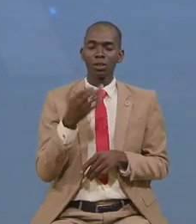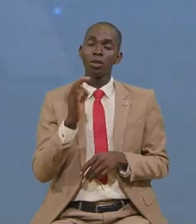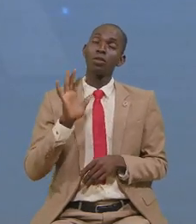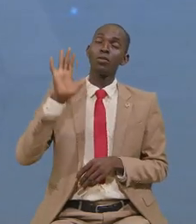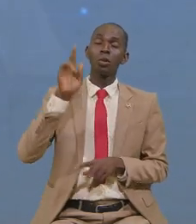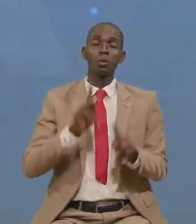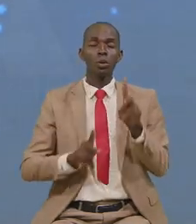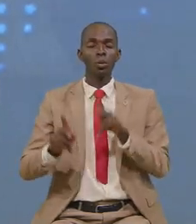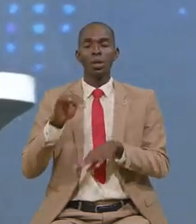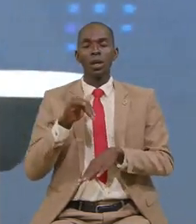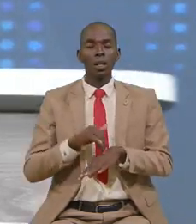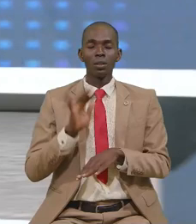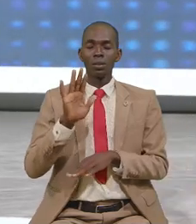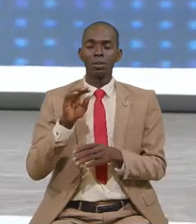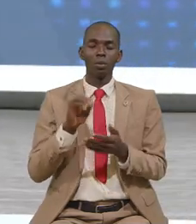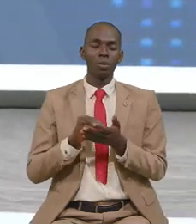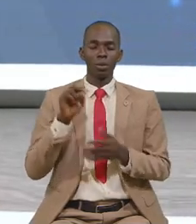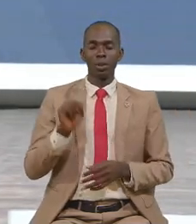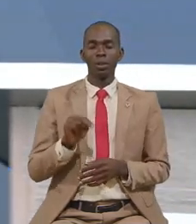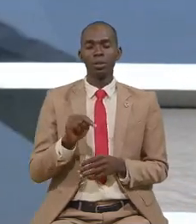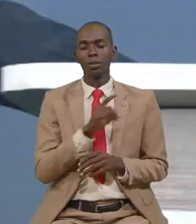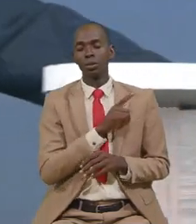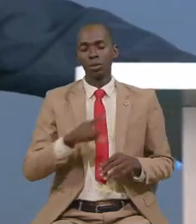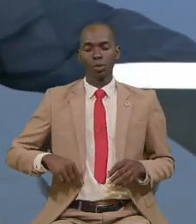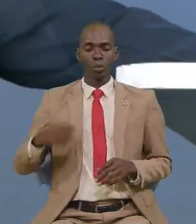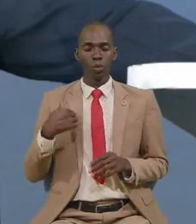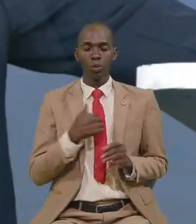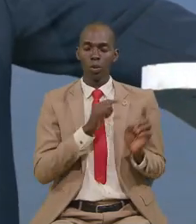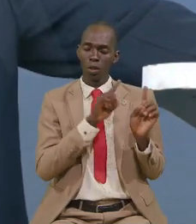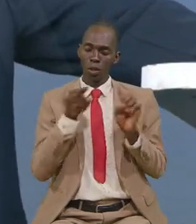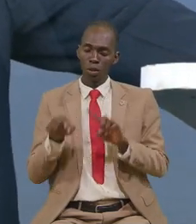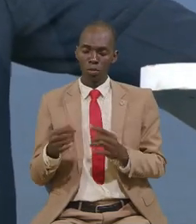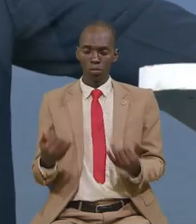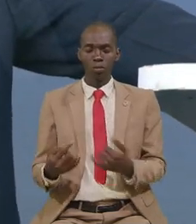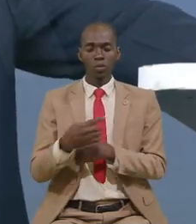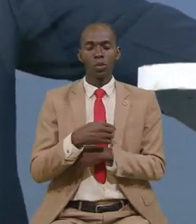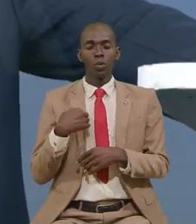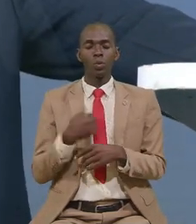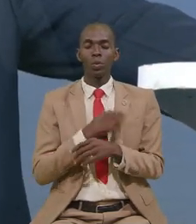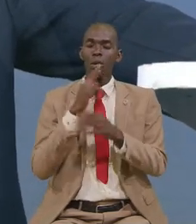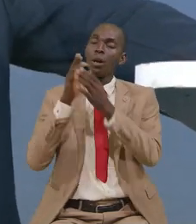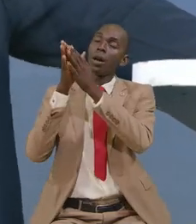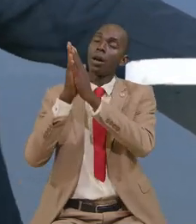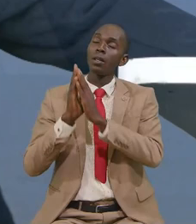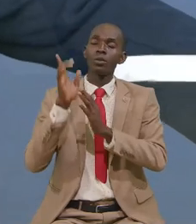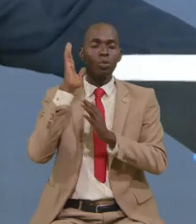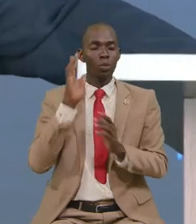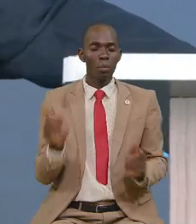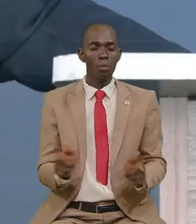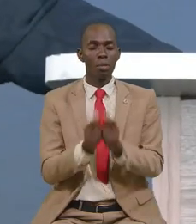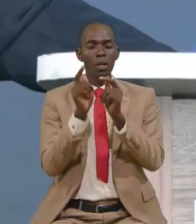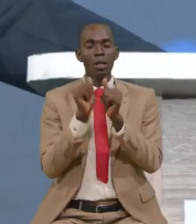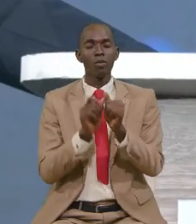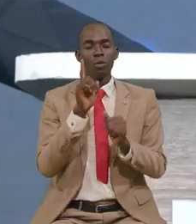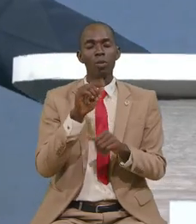point of their need. And Lord, we come today and we're asking you meet everyone at the